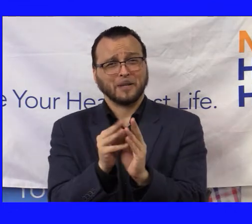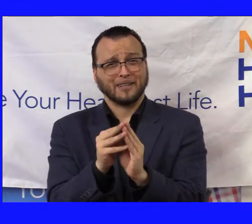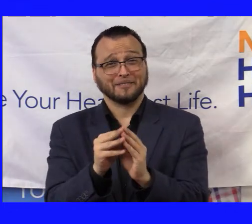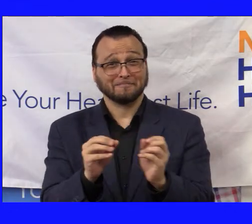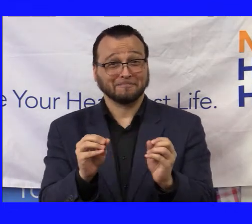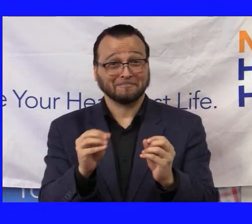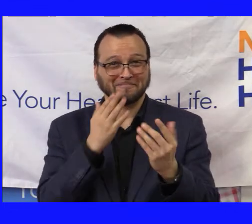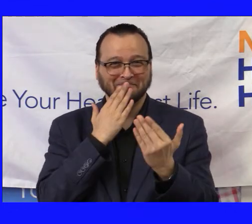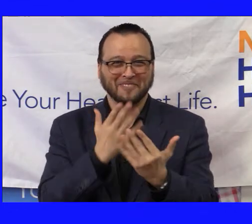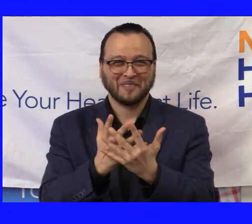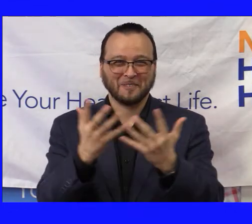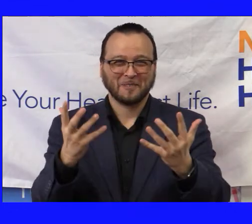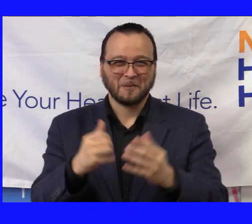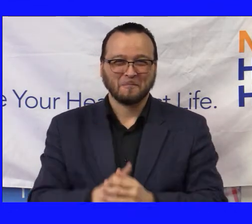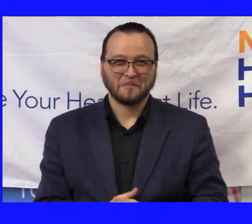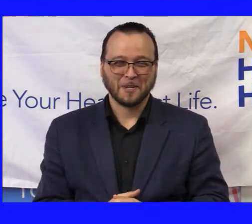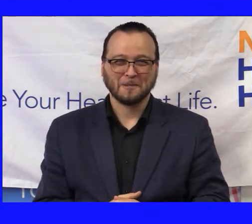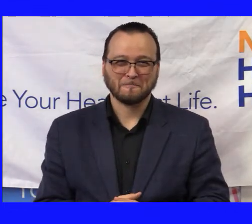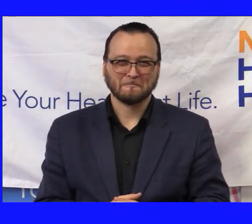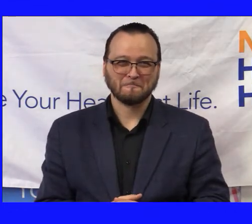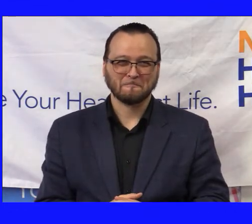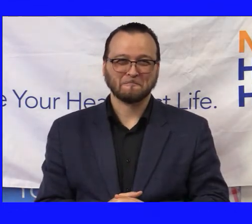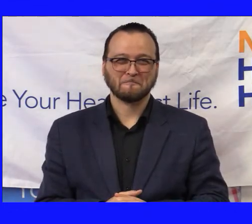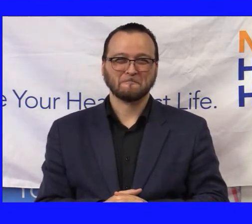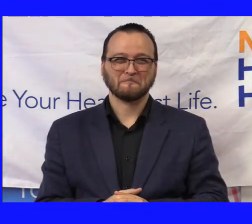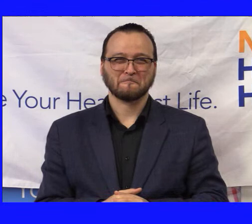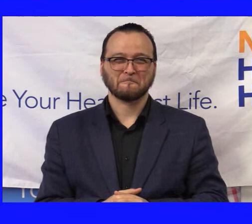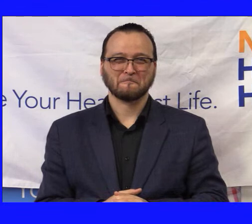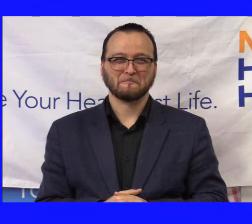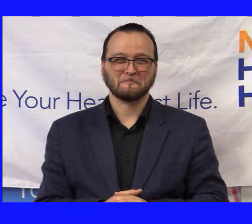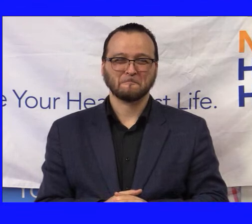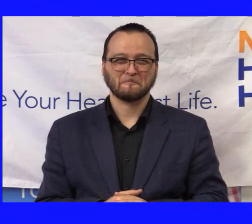you so much. Okay, Thank you, time- Jose. Thank you,